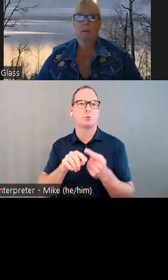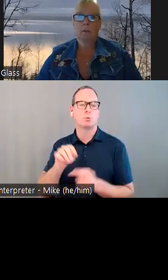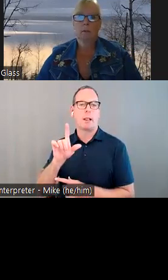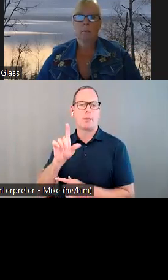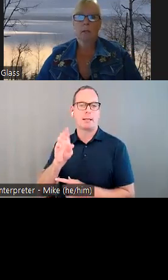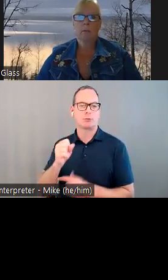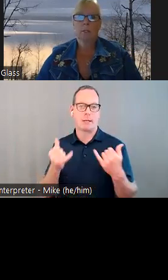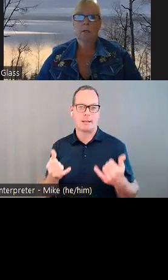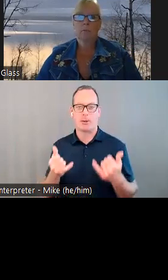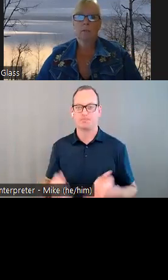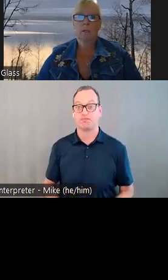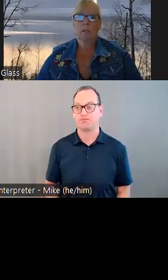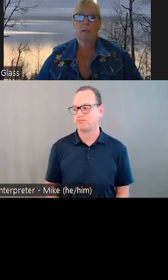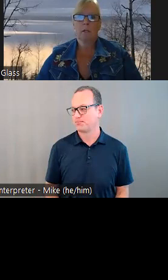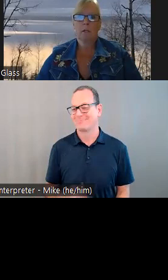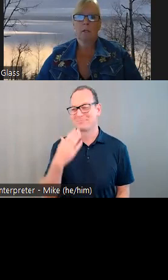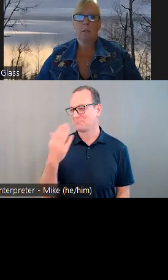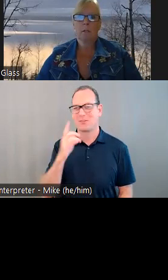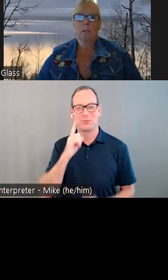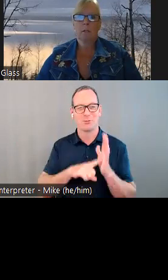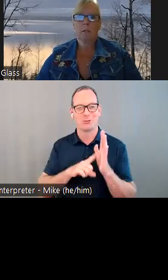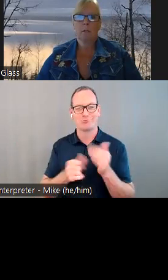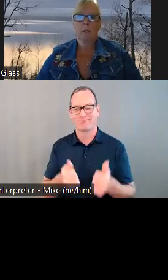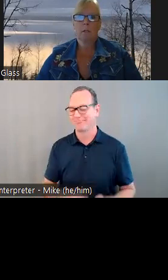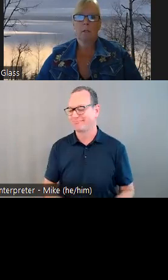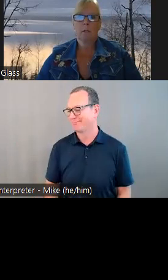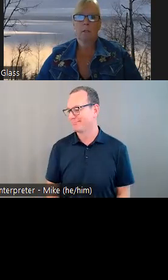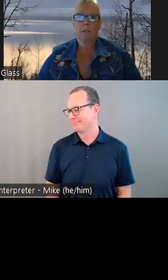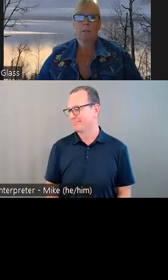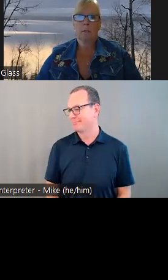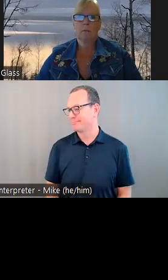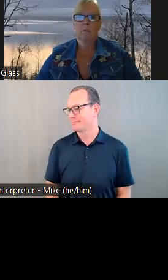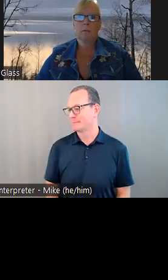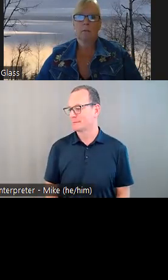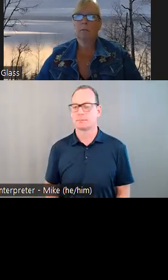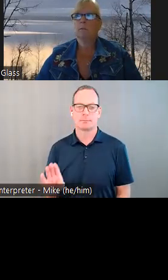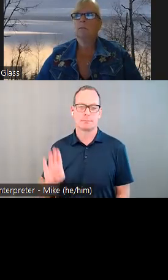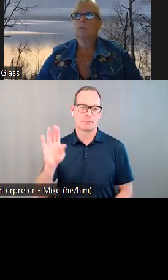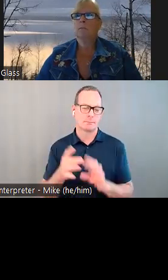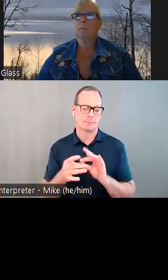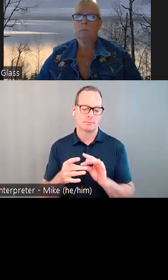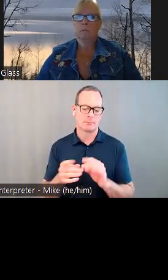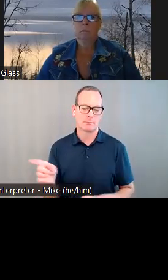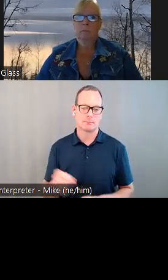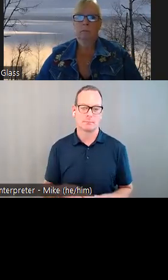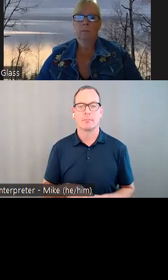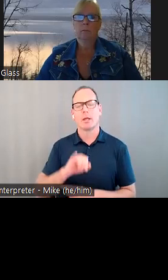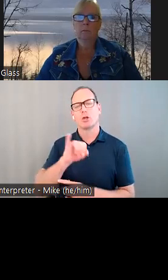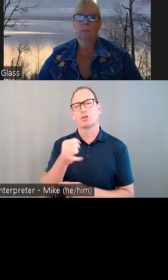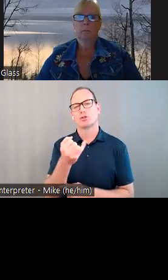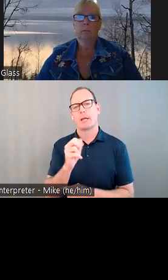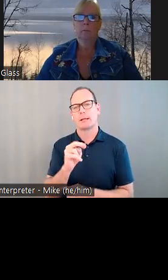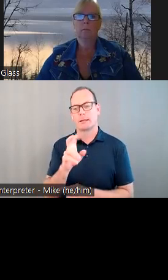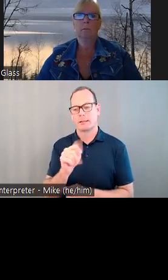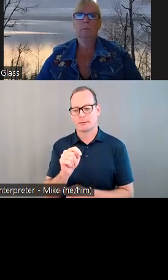I'm just going to go back in my chat for a second here. There's a comment there from Janet. Is the 10